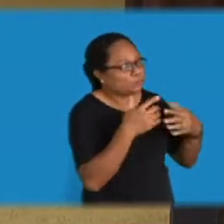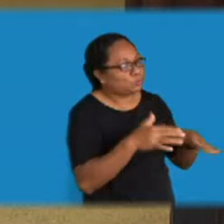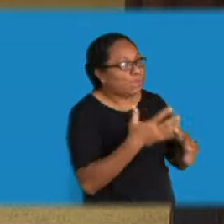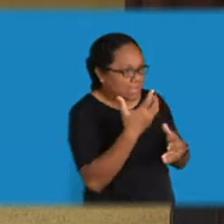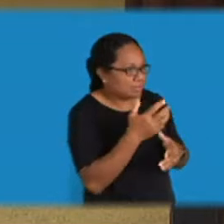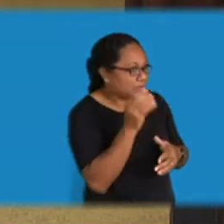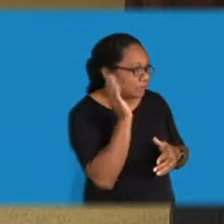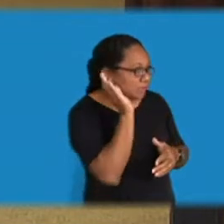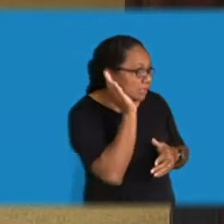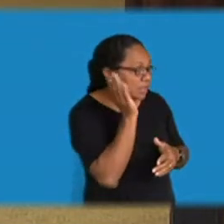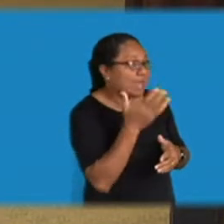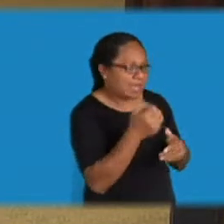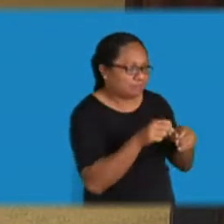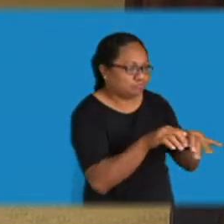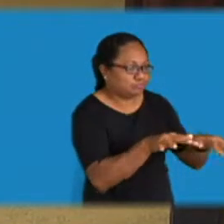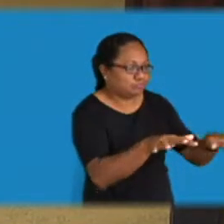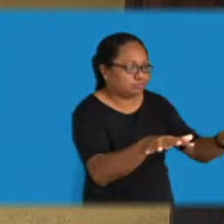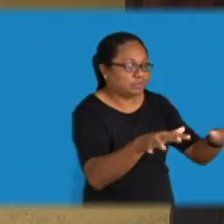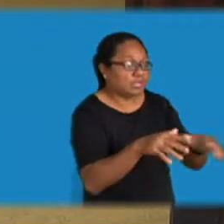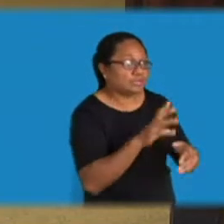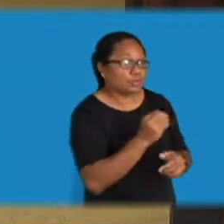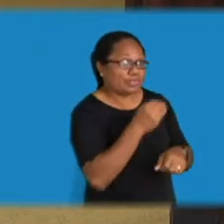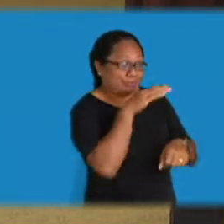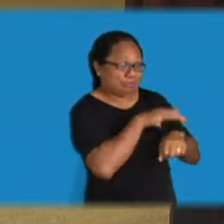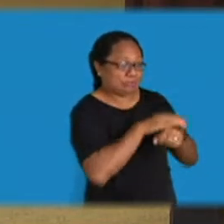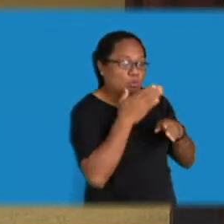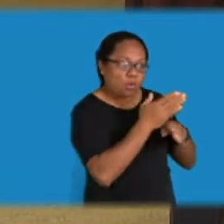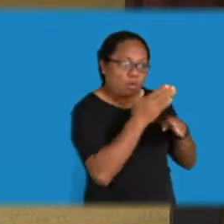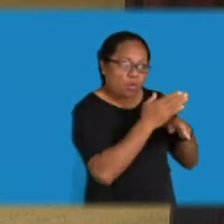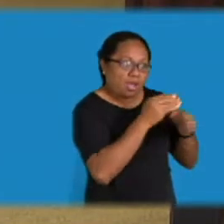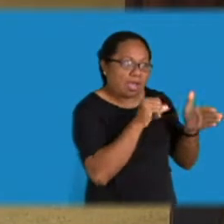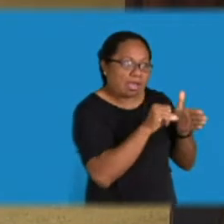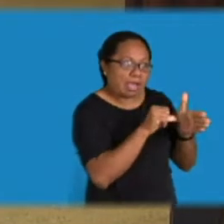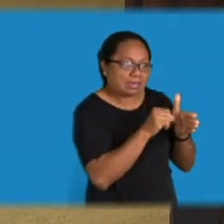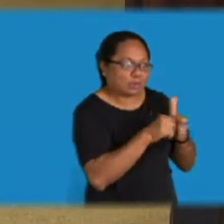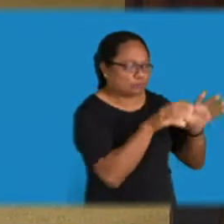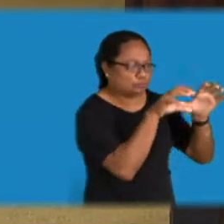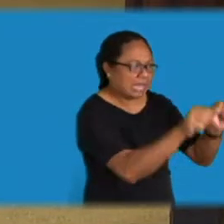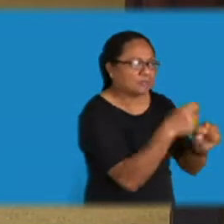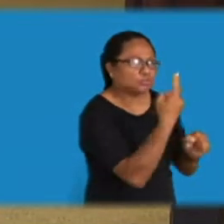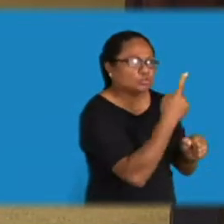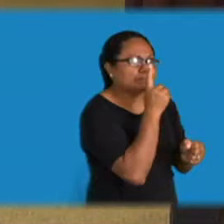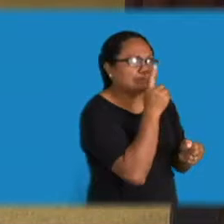best to bring in the sellers or those who are involved in